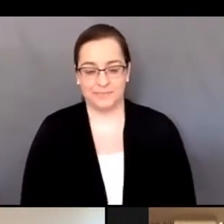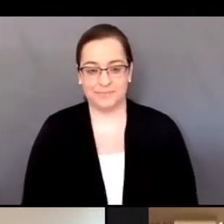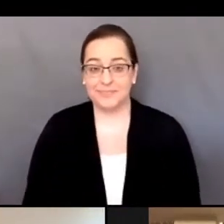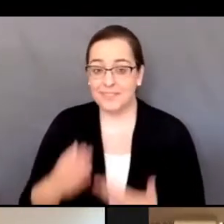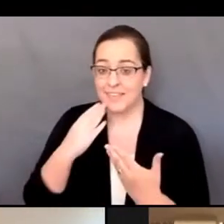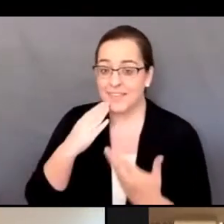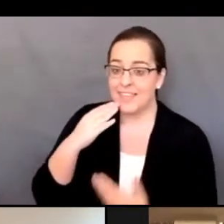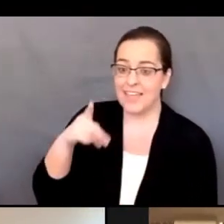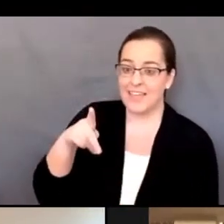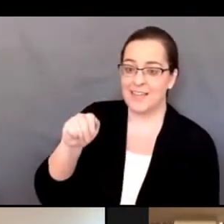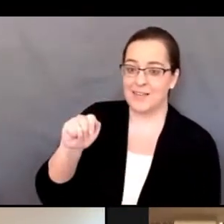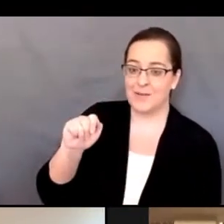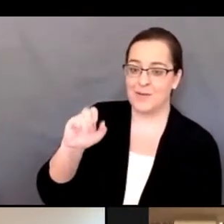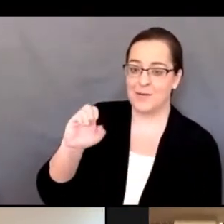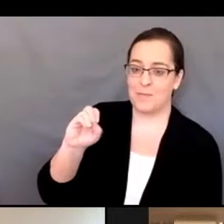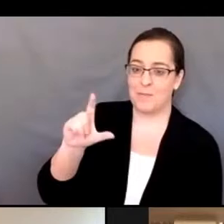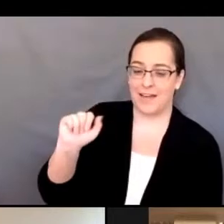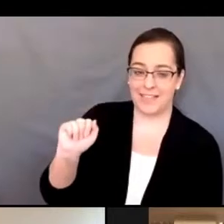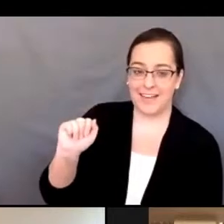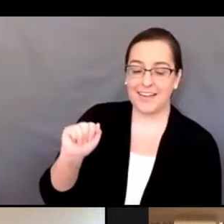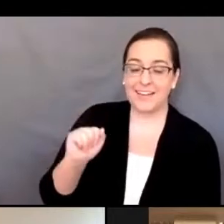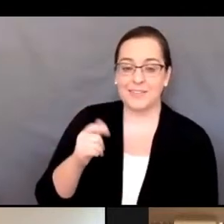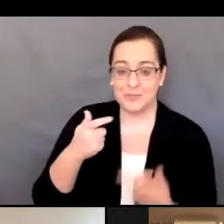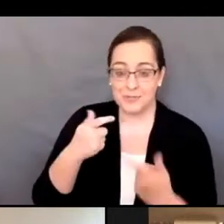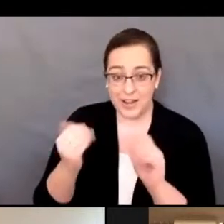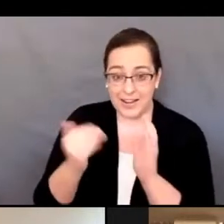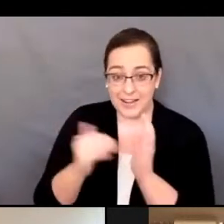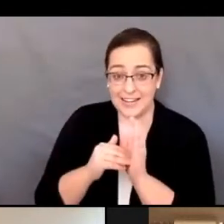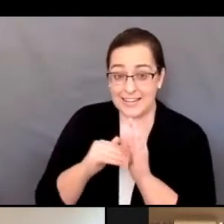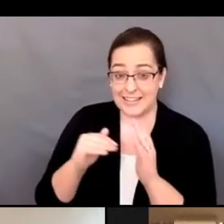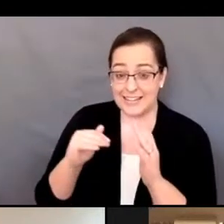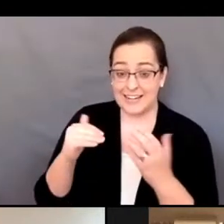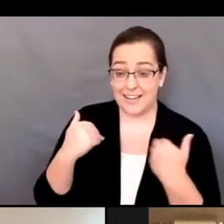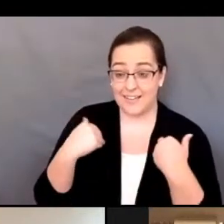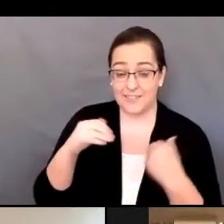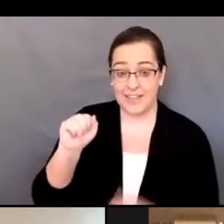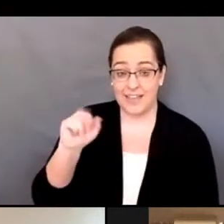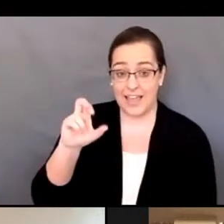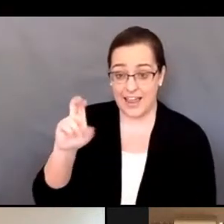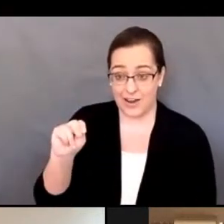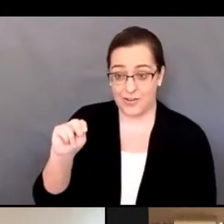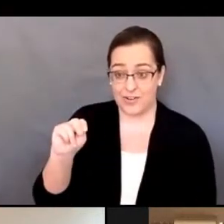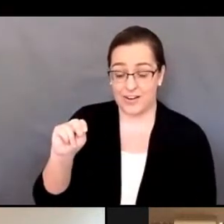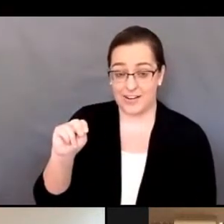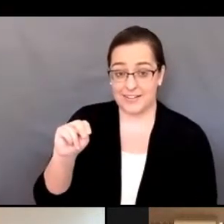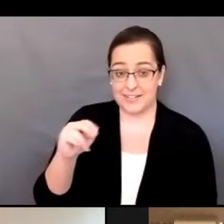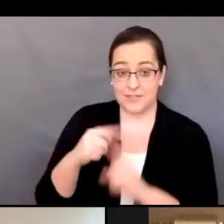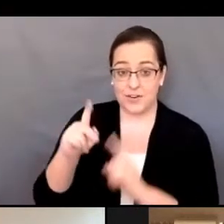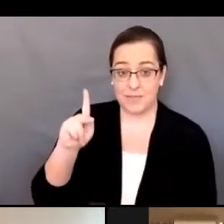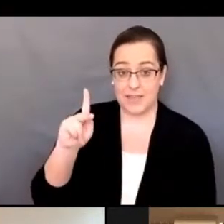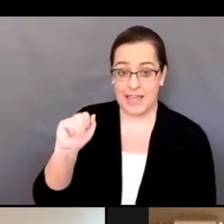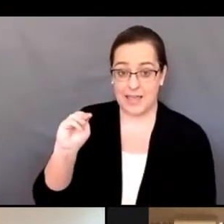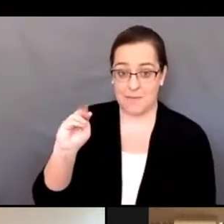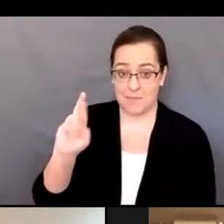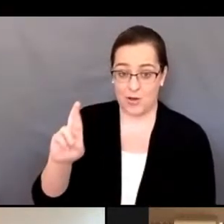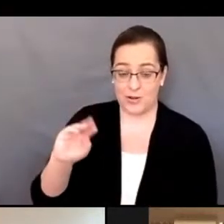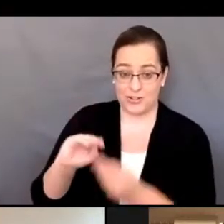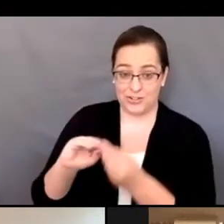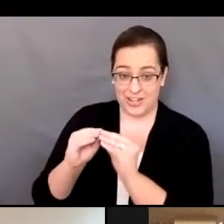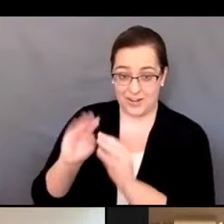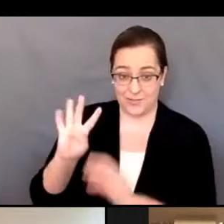you, Paula. This time, let's try it again. Let's see if we have Aaron Langston from KMR Channel 4. Aaron, how